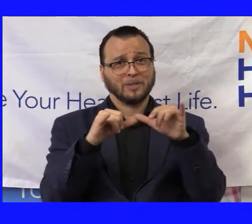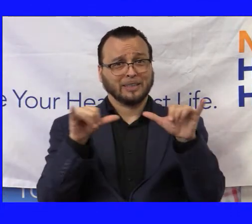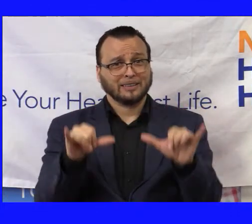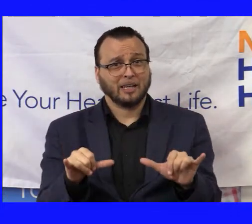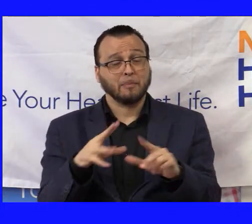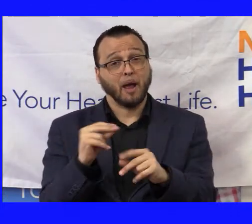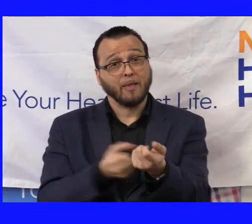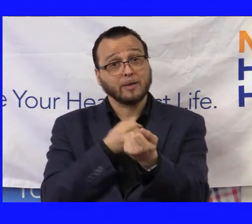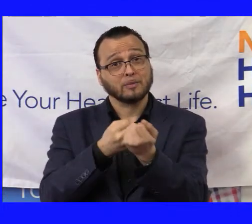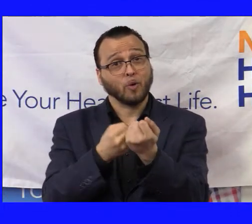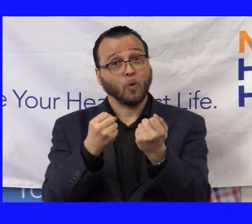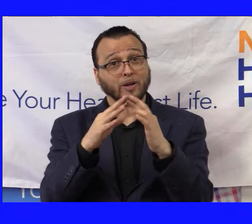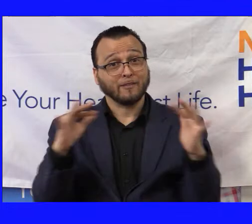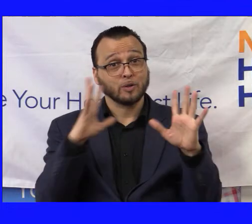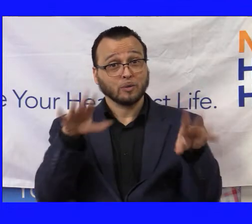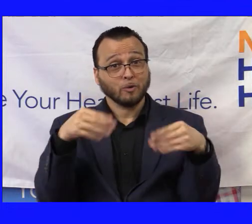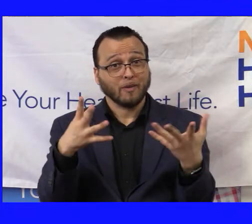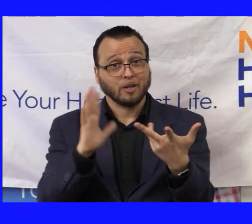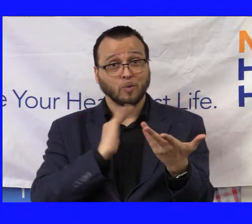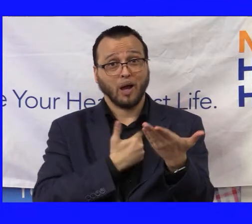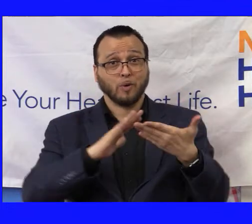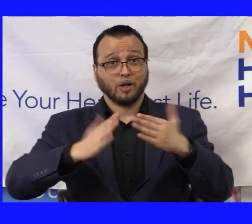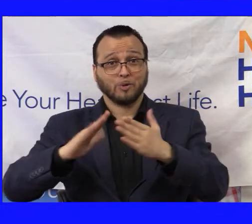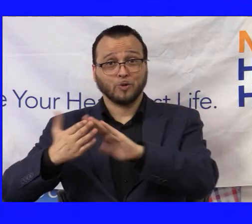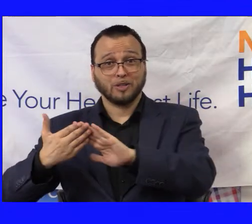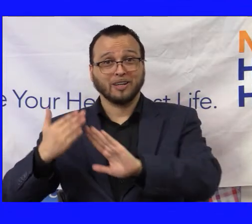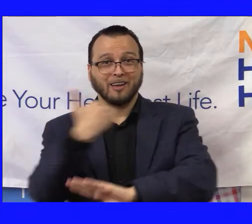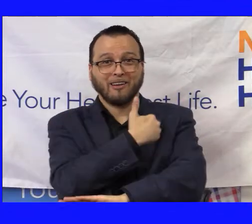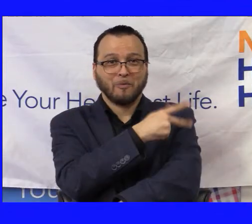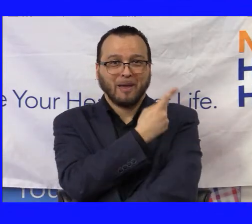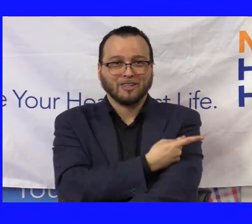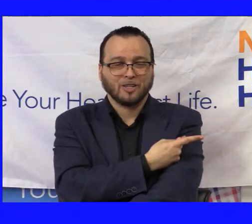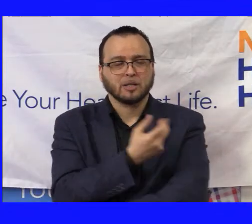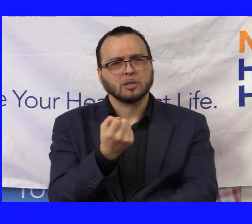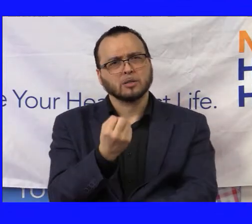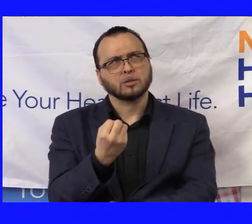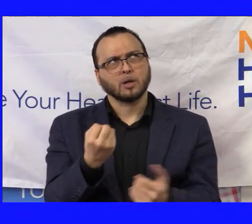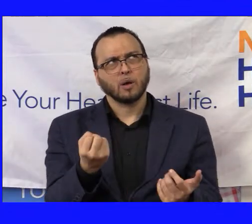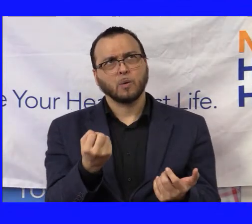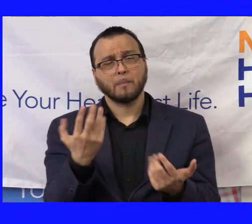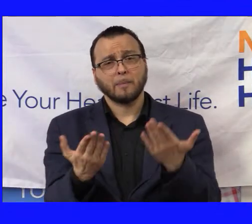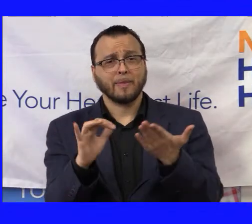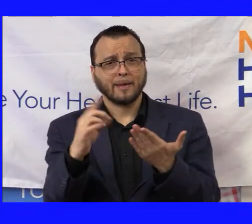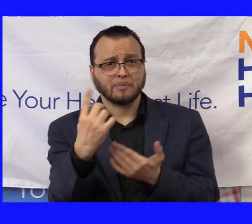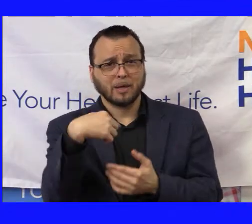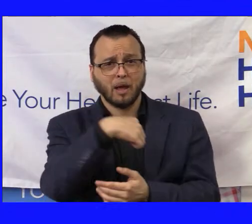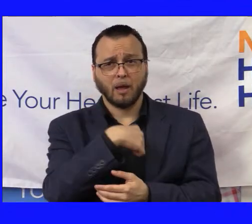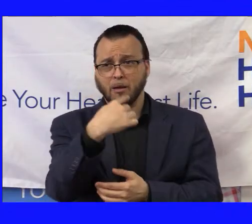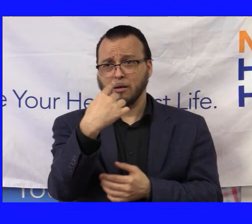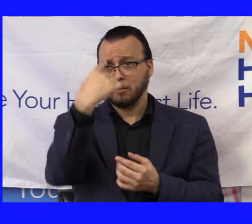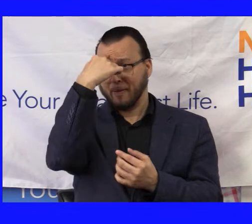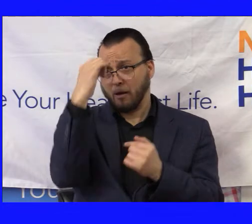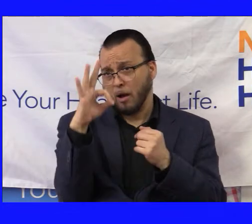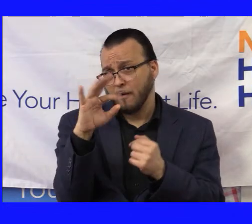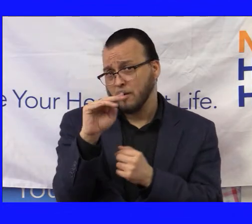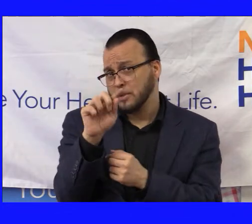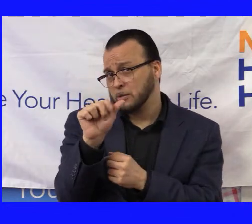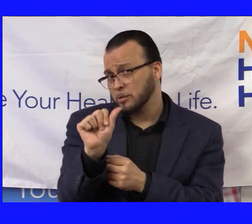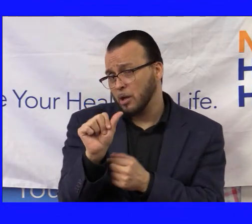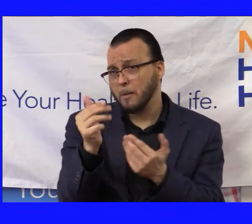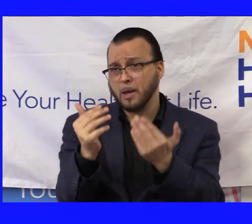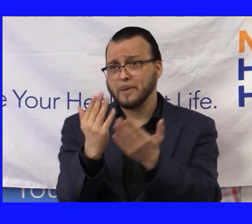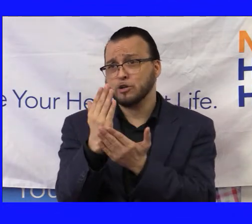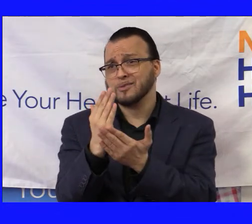support that it provides to our communities and our patients. So maybe that's something that I could think about it, Matilda. Maybe there are